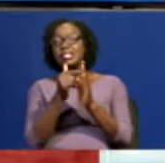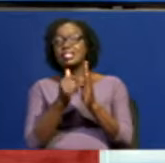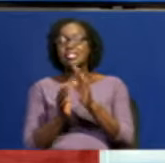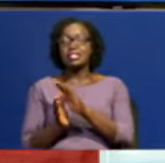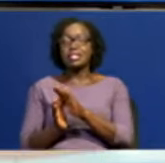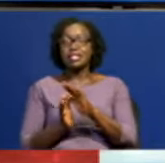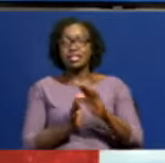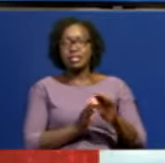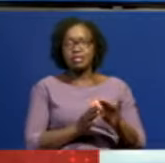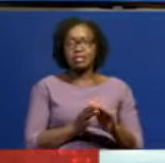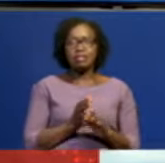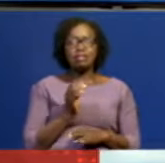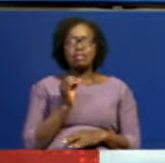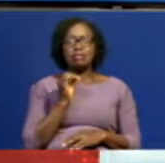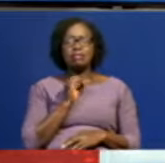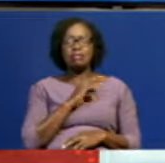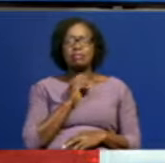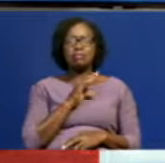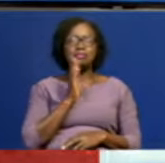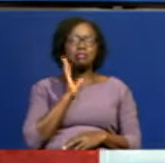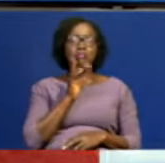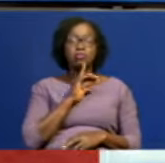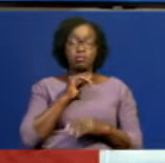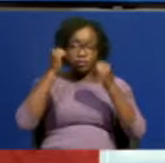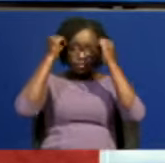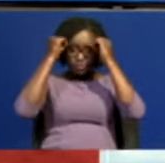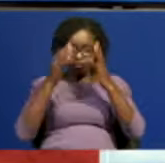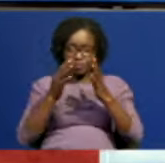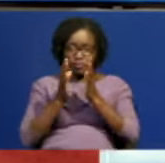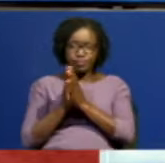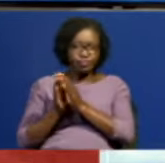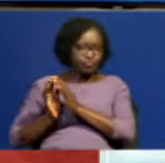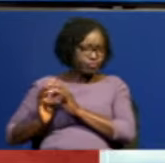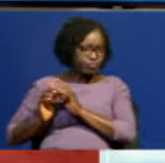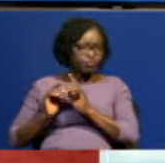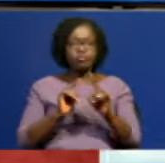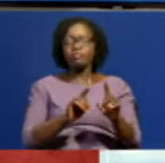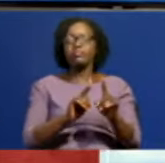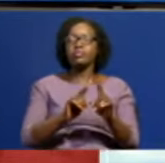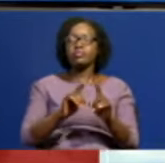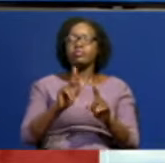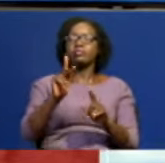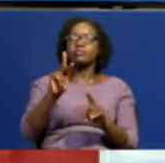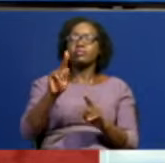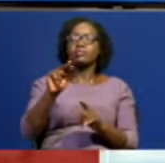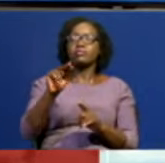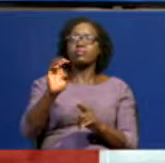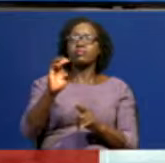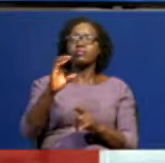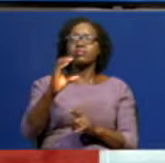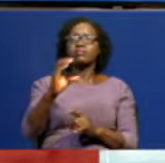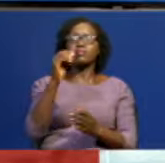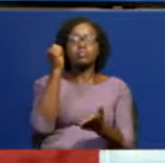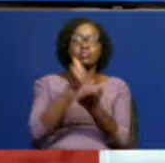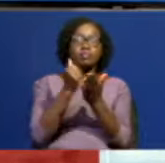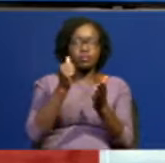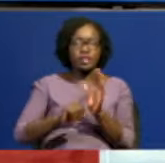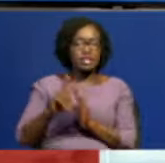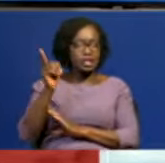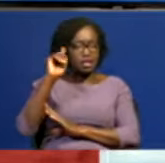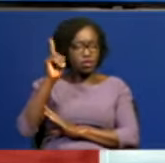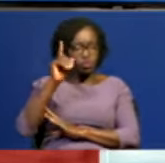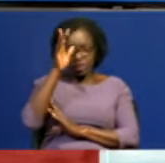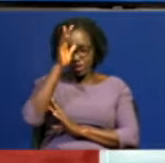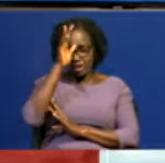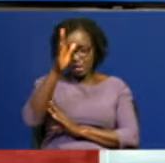Now, disgruntled parents and candidates thronged the Kenya National Examination Council's Mitihani House headquarters in Nairobi